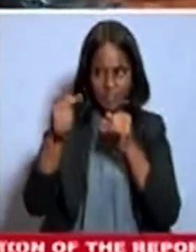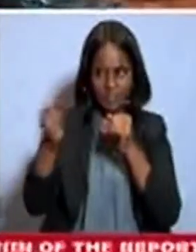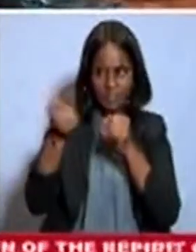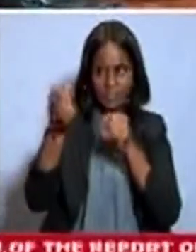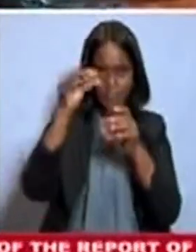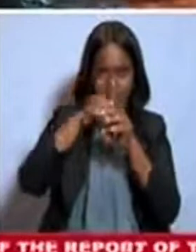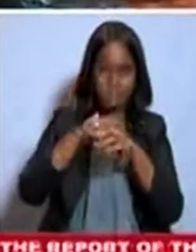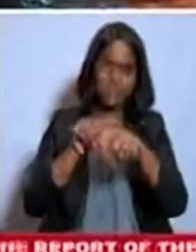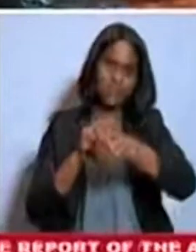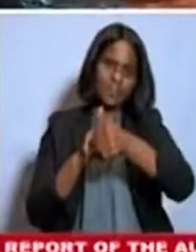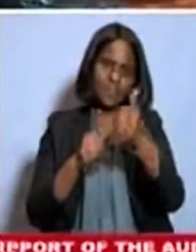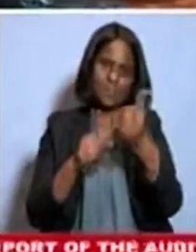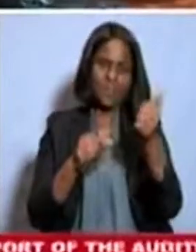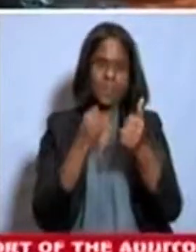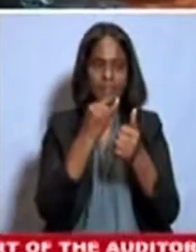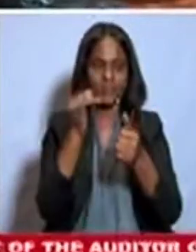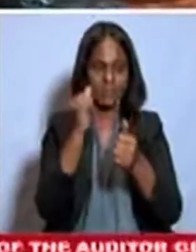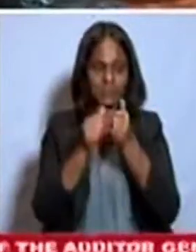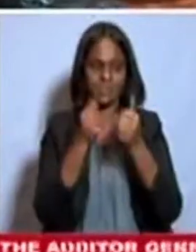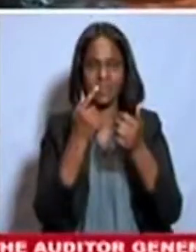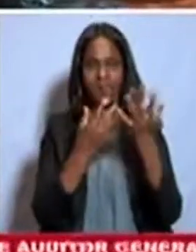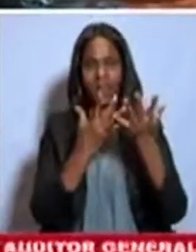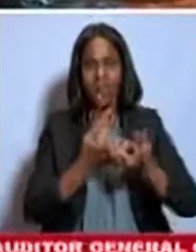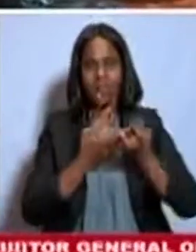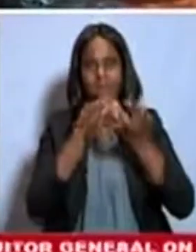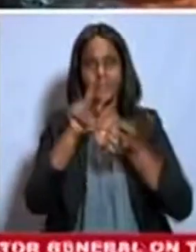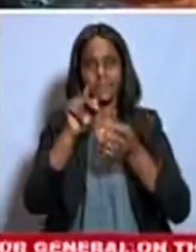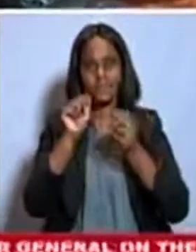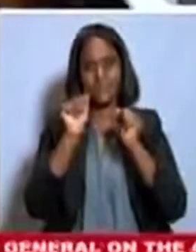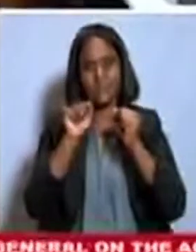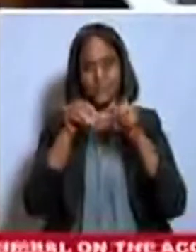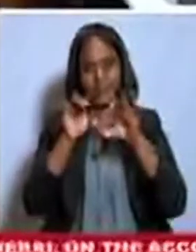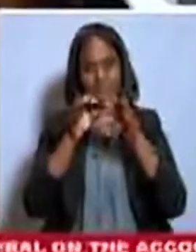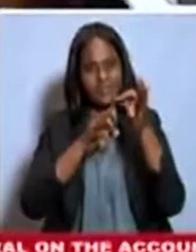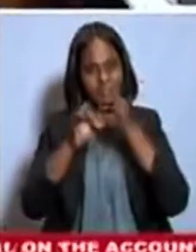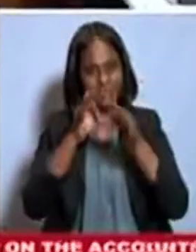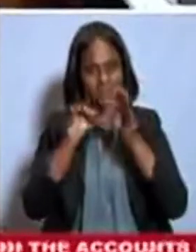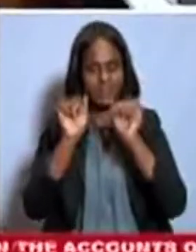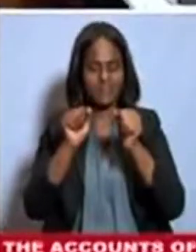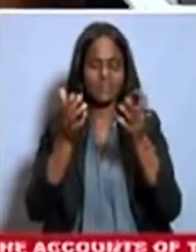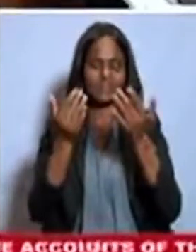the other issue which was raised. So PS, you can proceed.